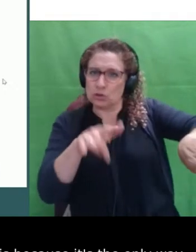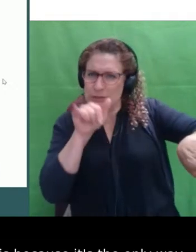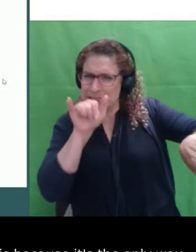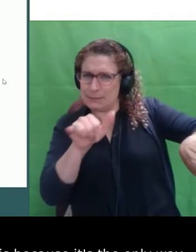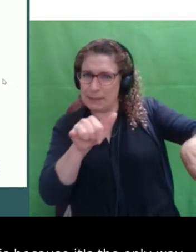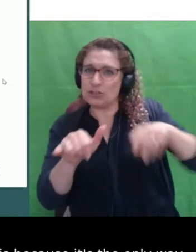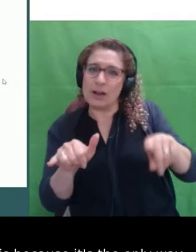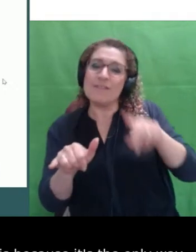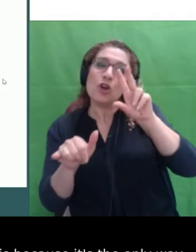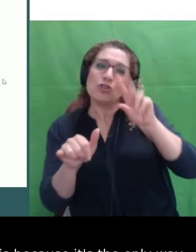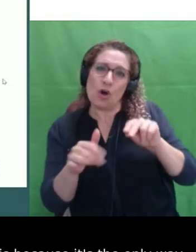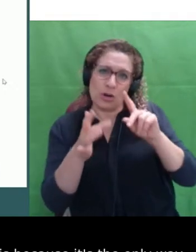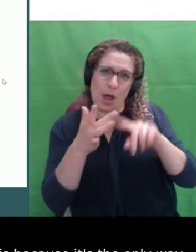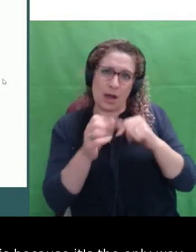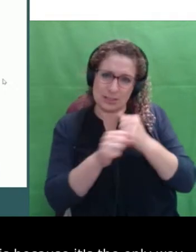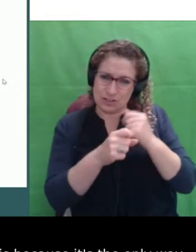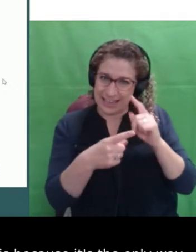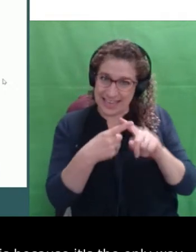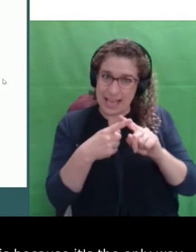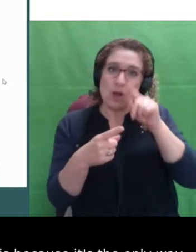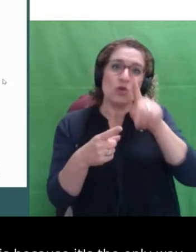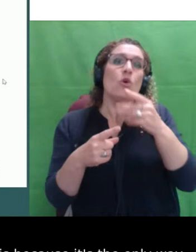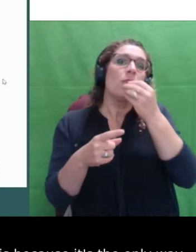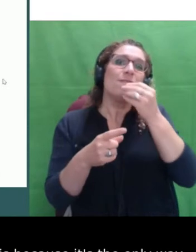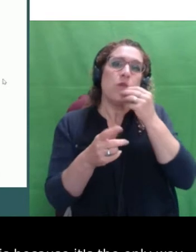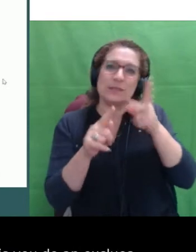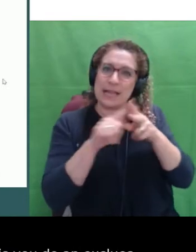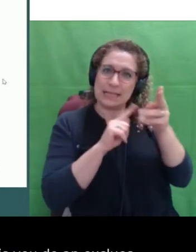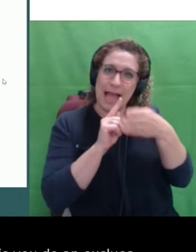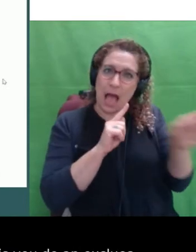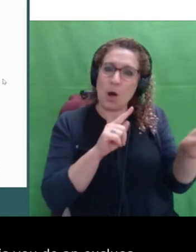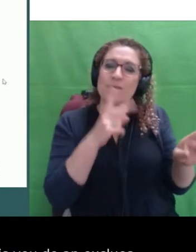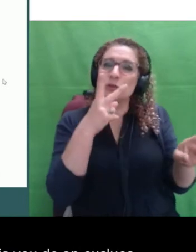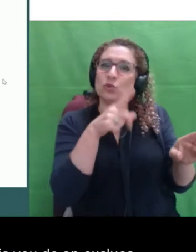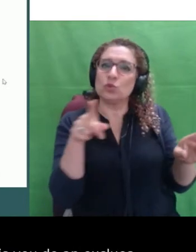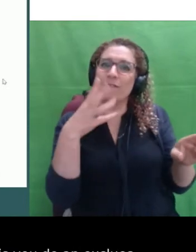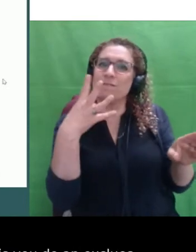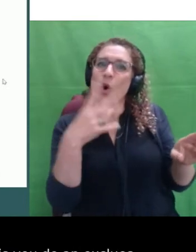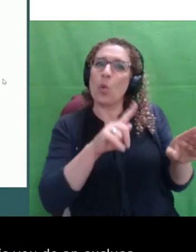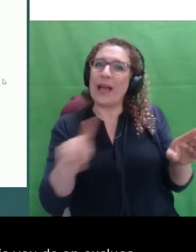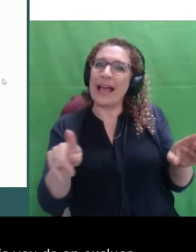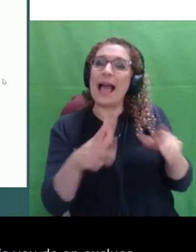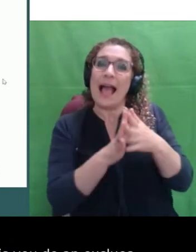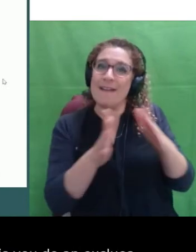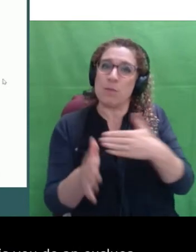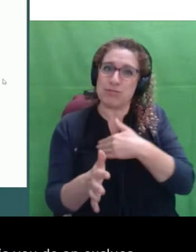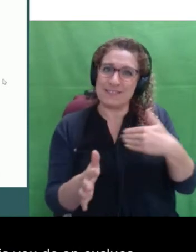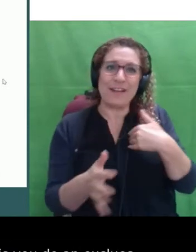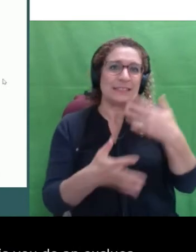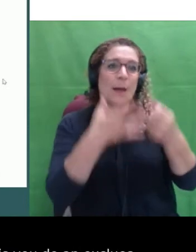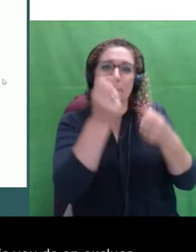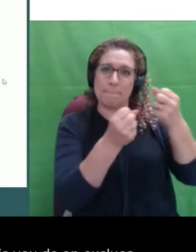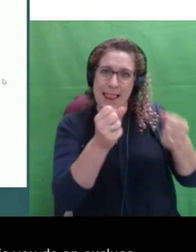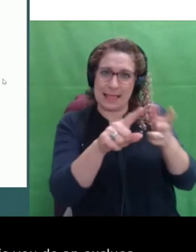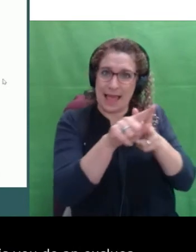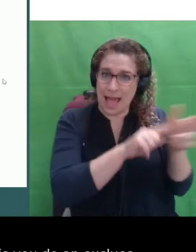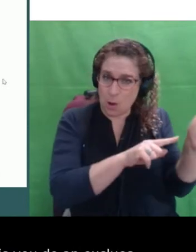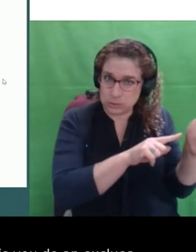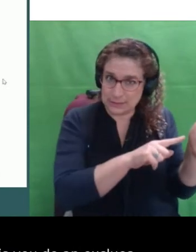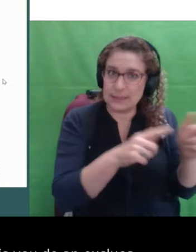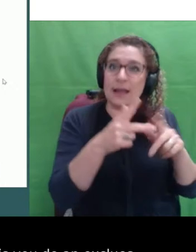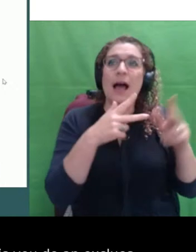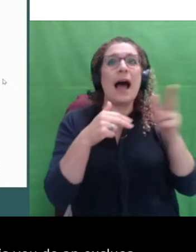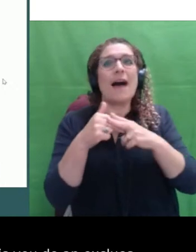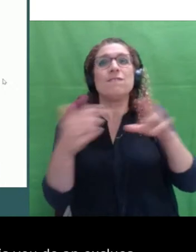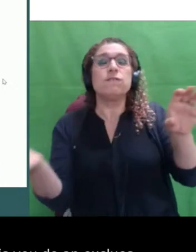mediated allergies so you cut the food out for two to four weeks so if it's a breastfed baby mummy cuts milk out if it's a formula for baby put